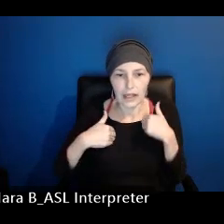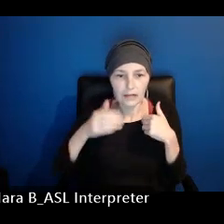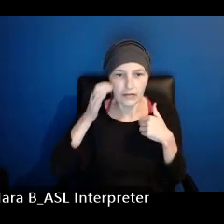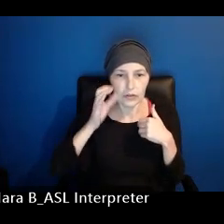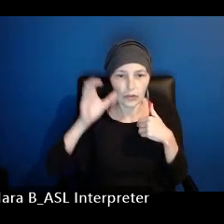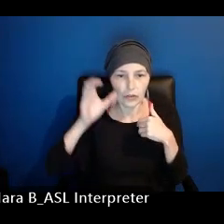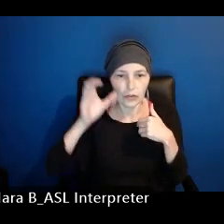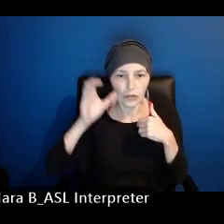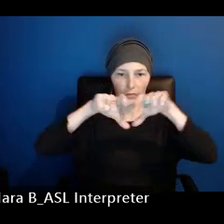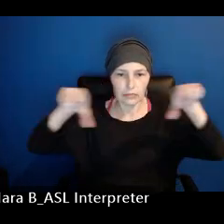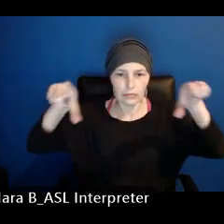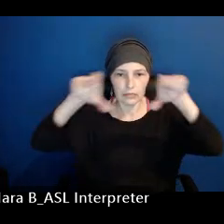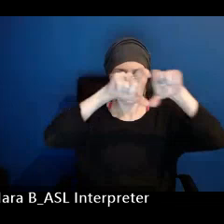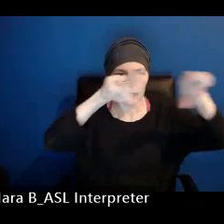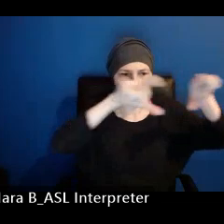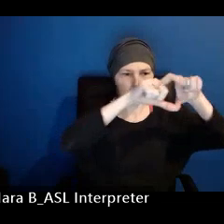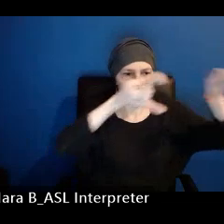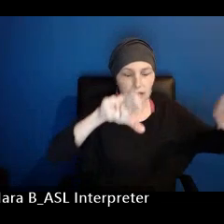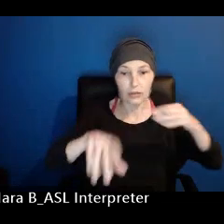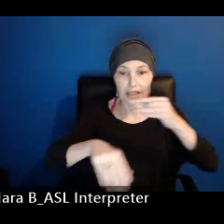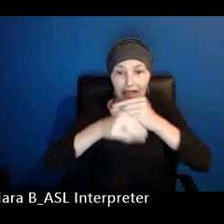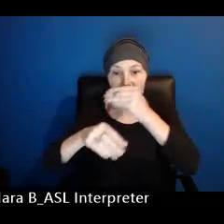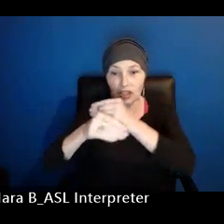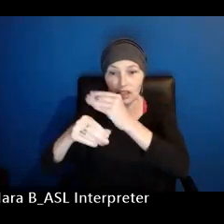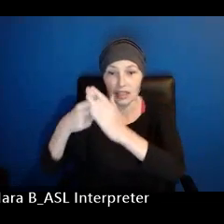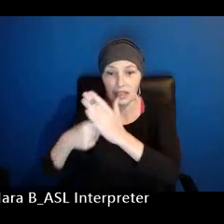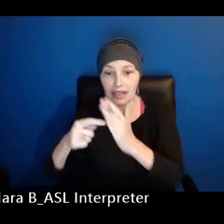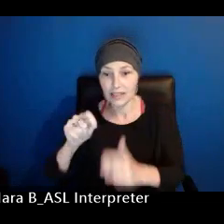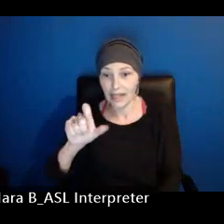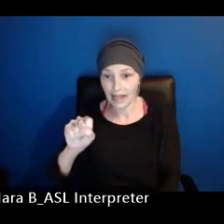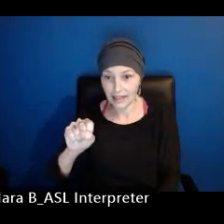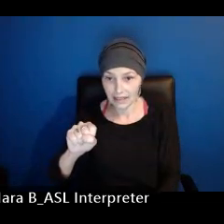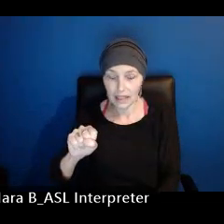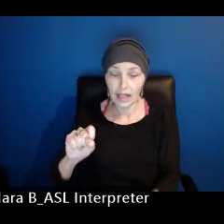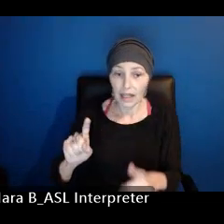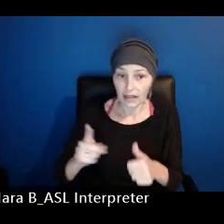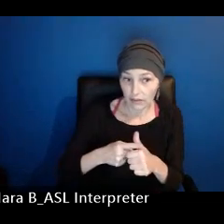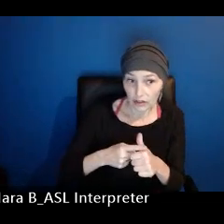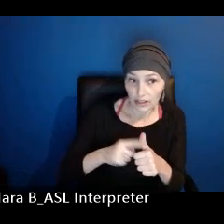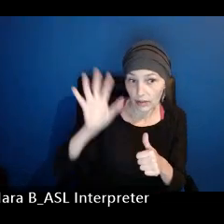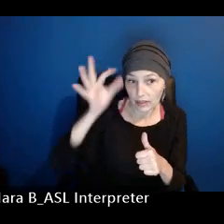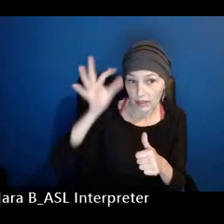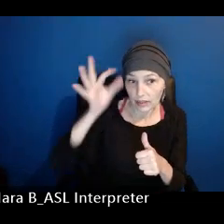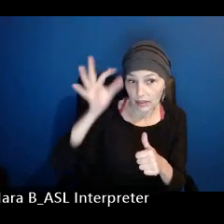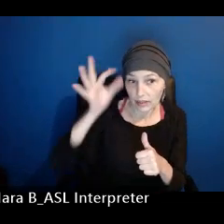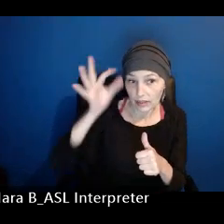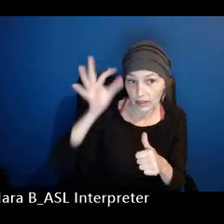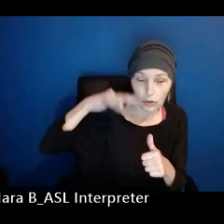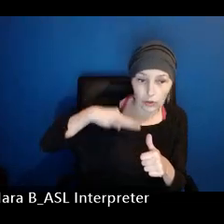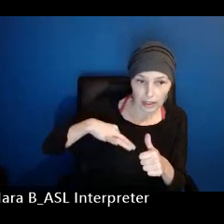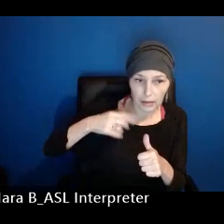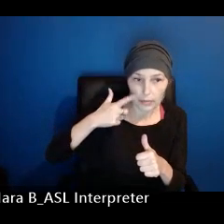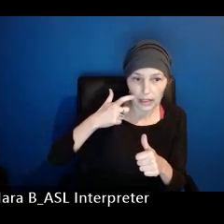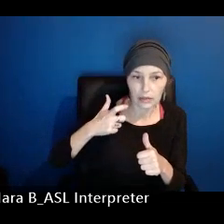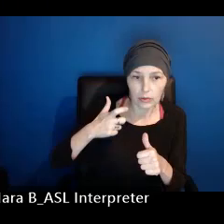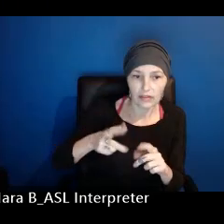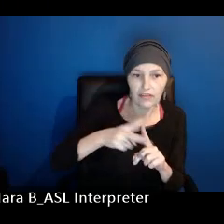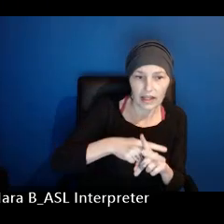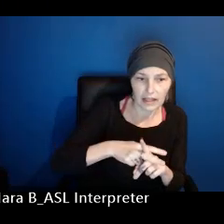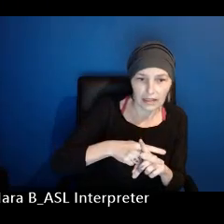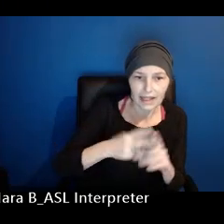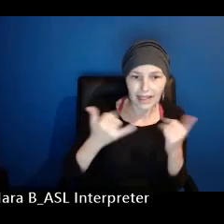have solar panels. At first, you were getting a government credit when you filed federal credit for filing taxes and having solar panels. Now you're getting